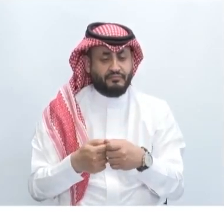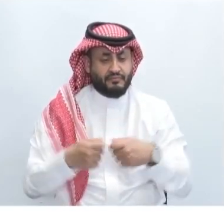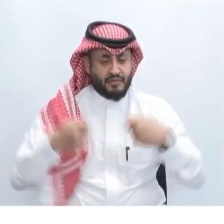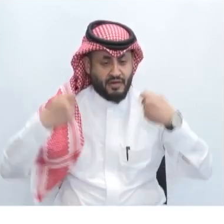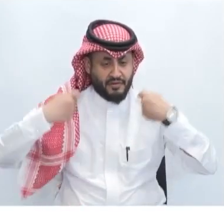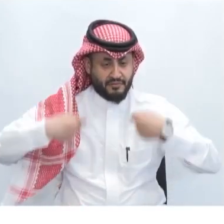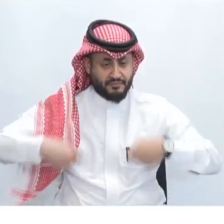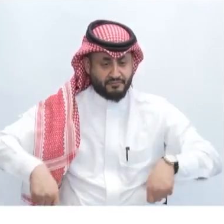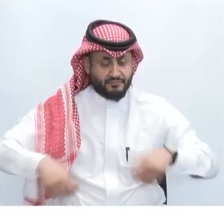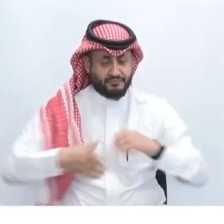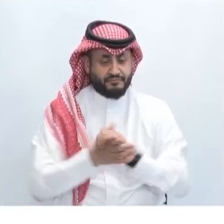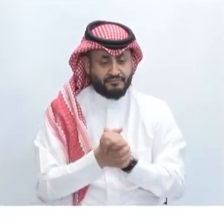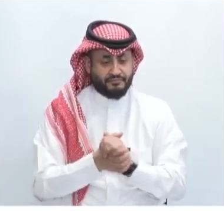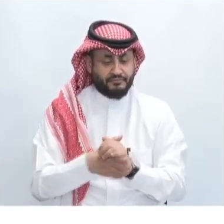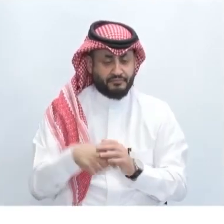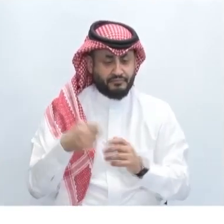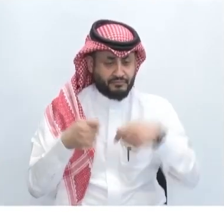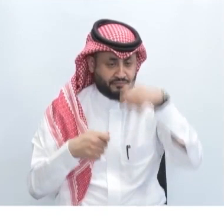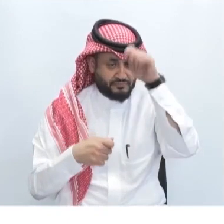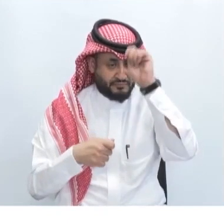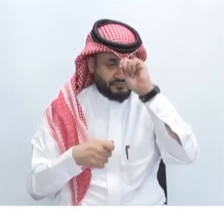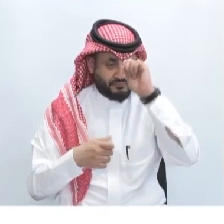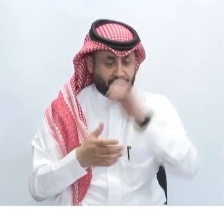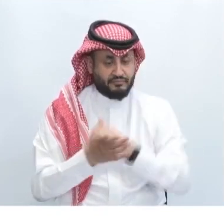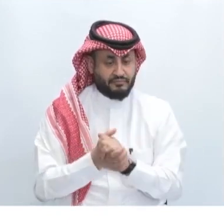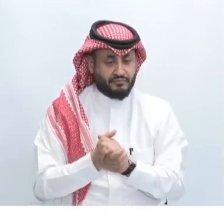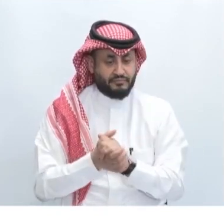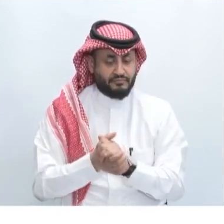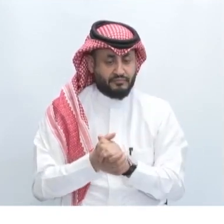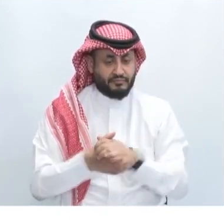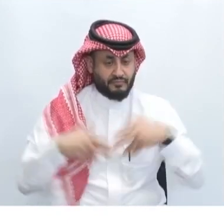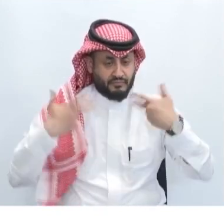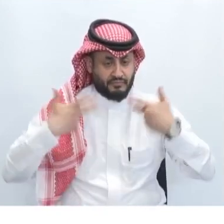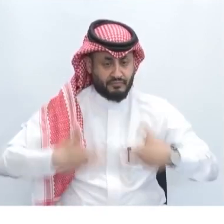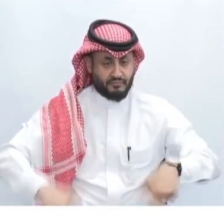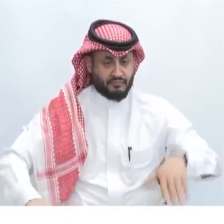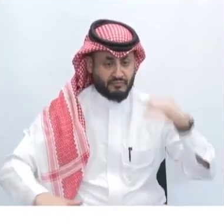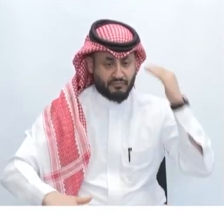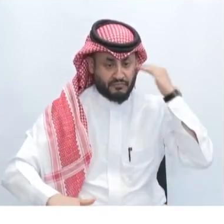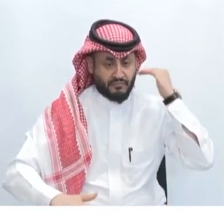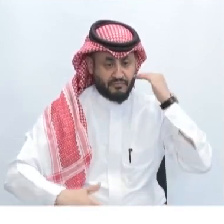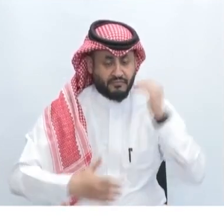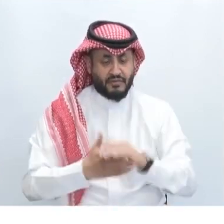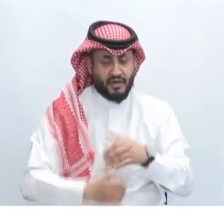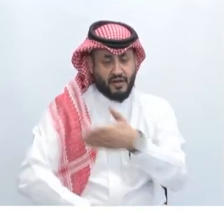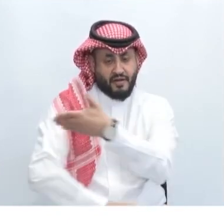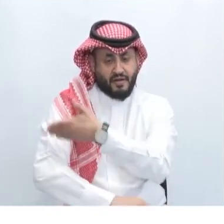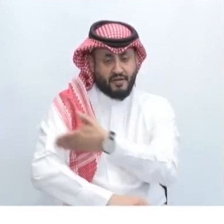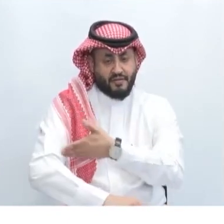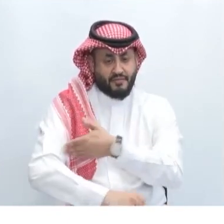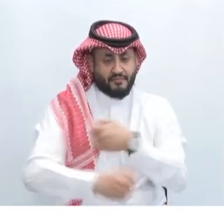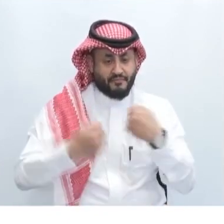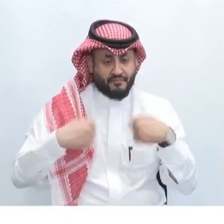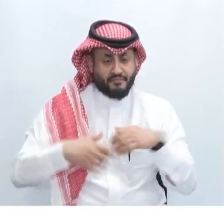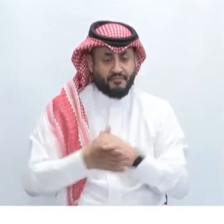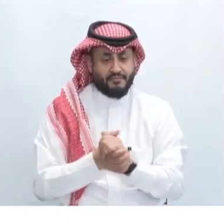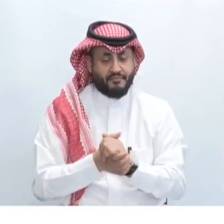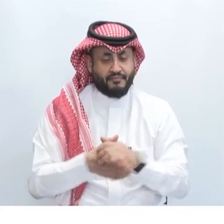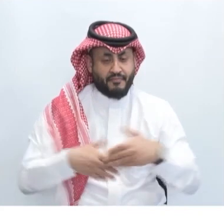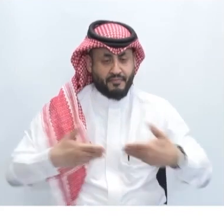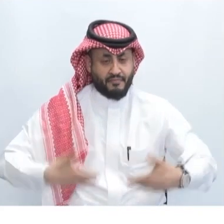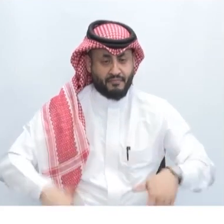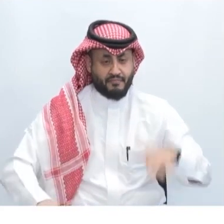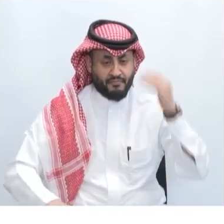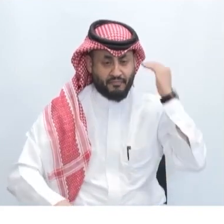these words are blouse, cab, dress, T-shirt,